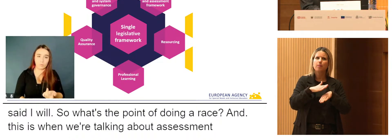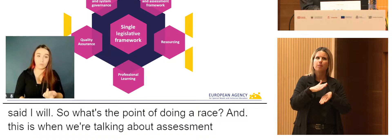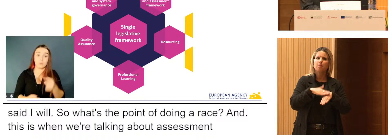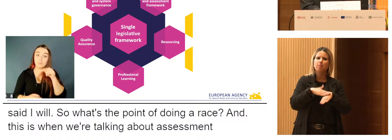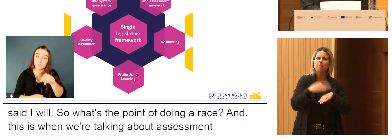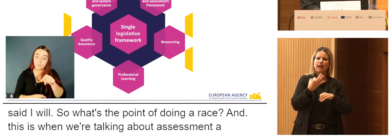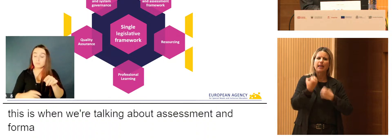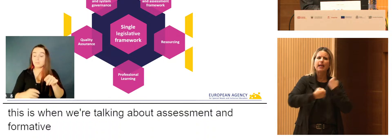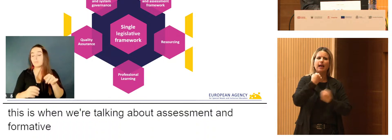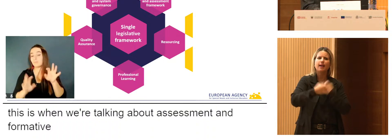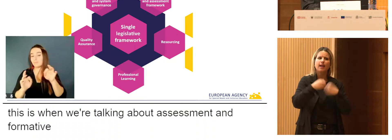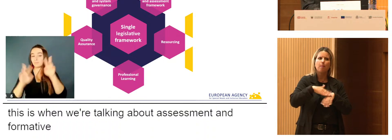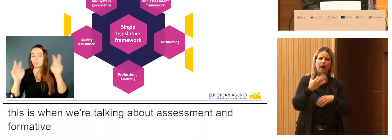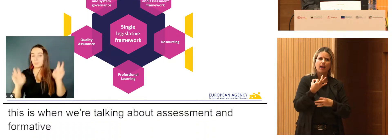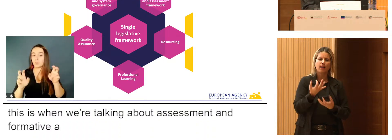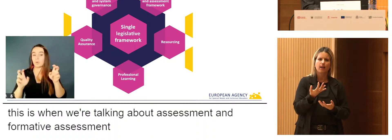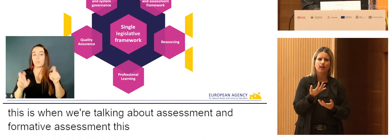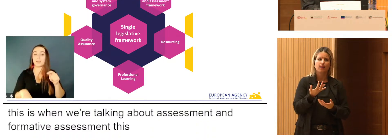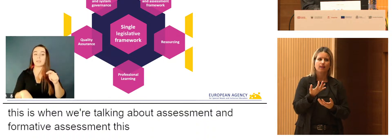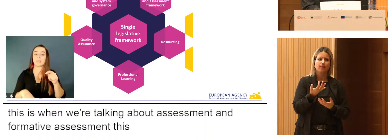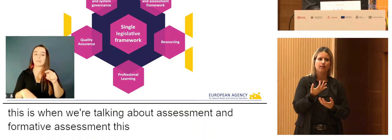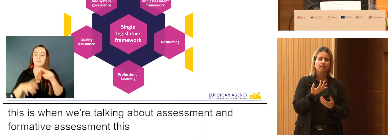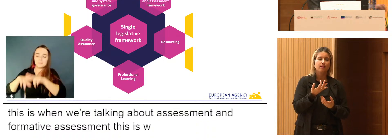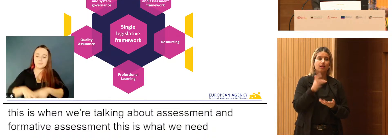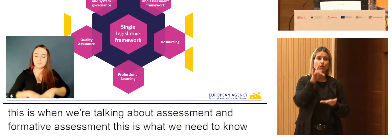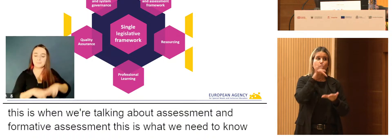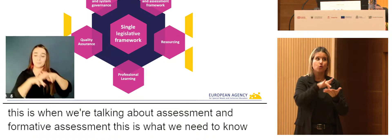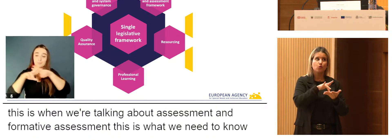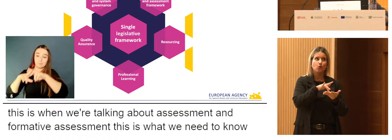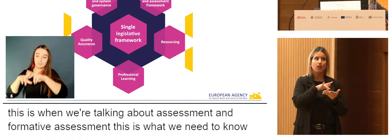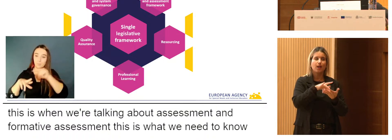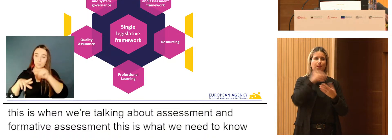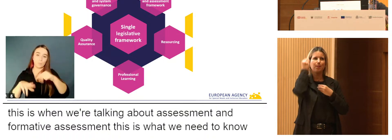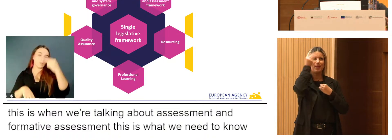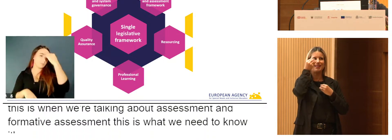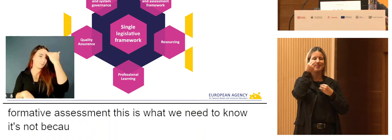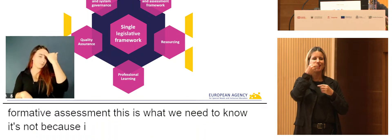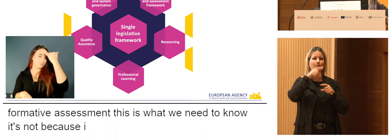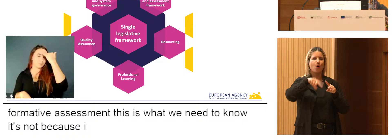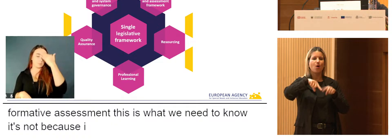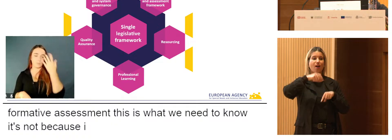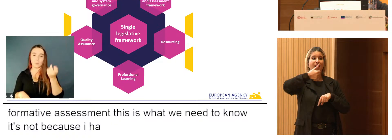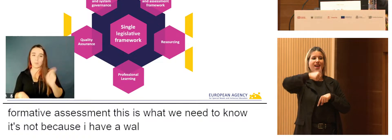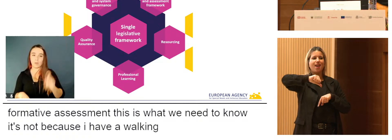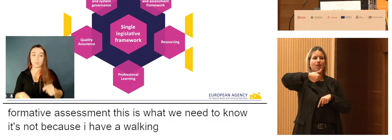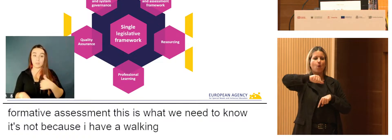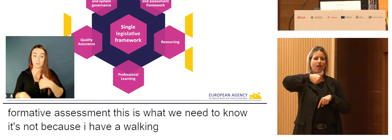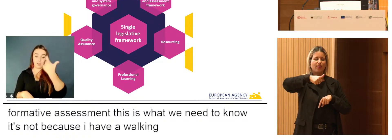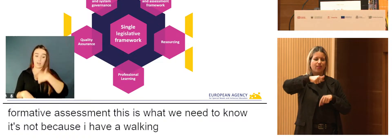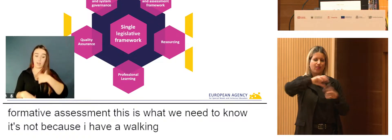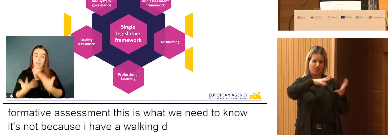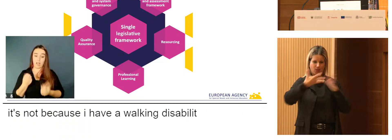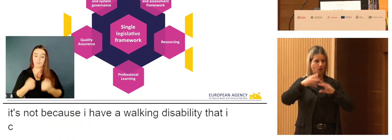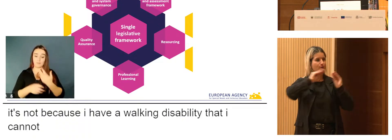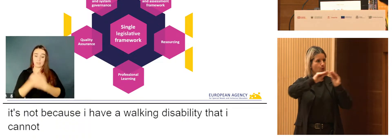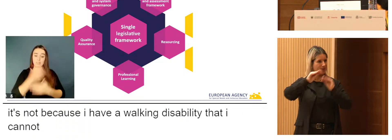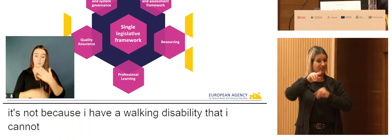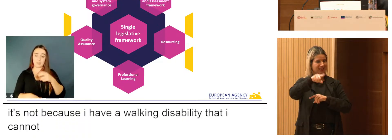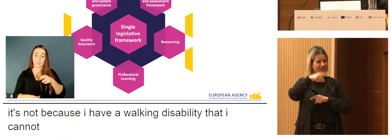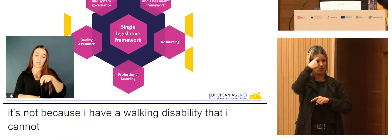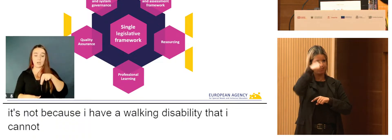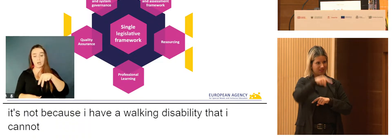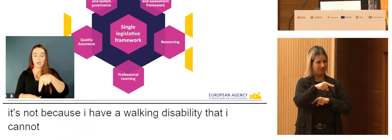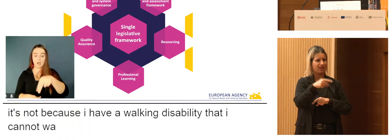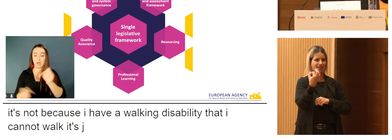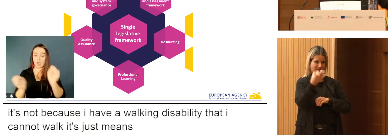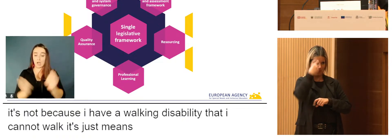formative assessment, this is what we need to know. It's not because I have a walking disability that I cannot walk. It just